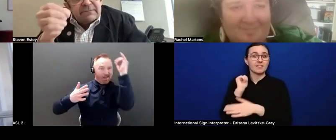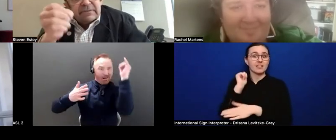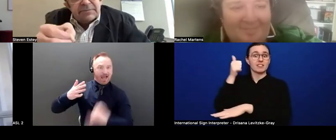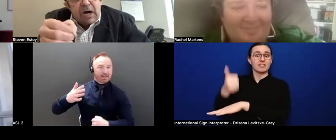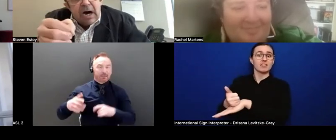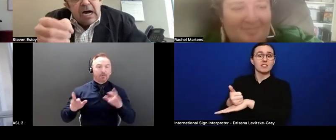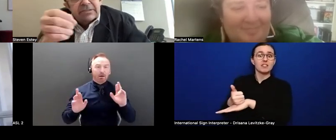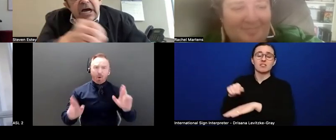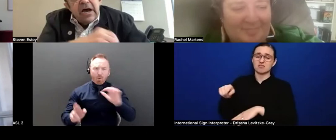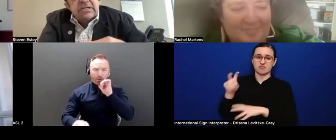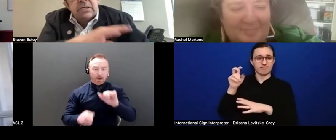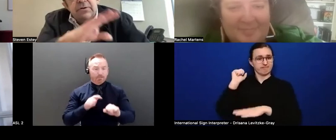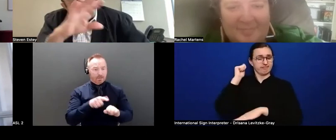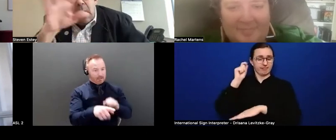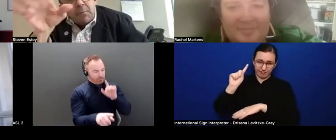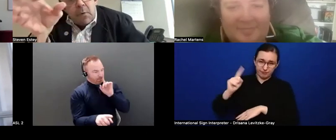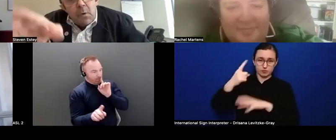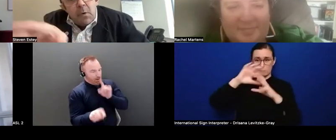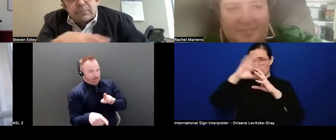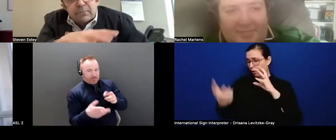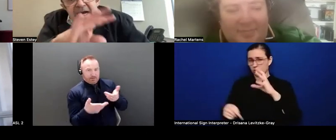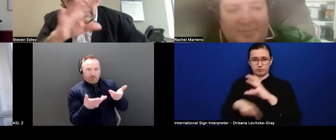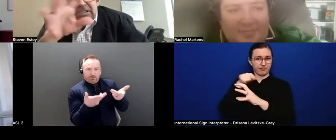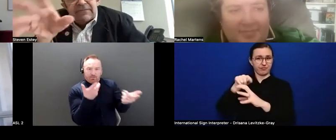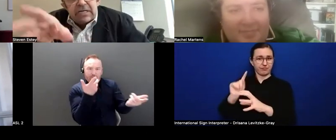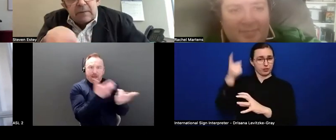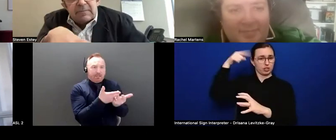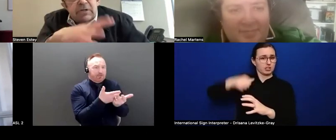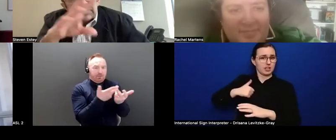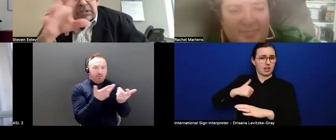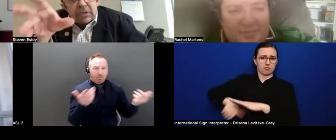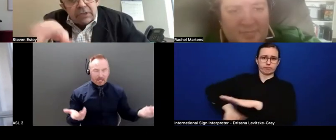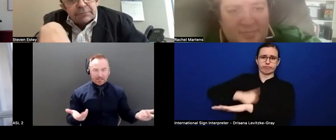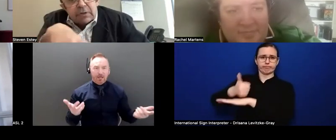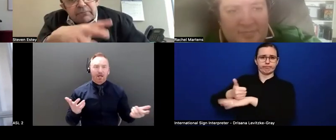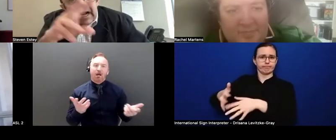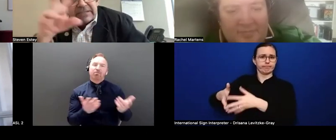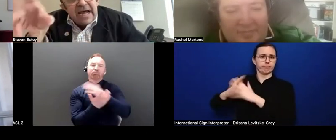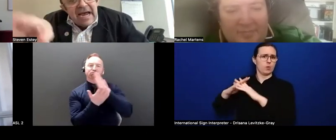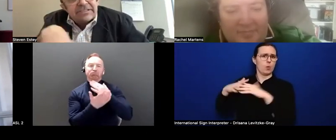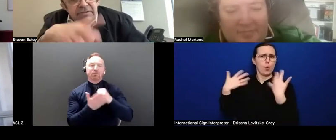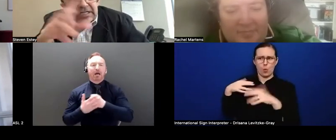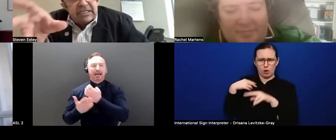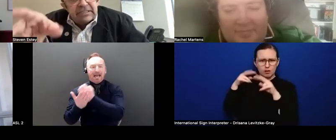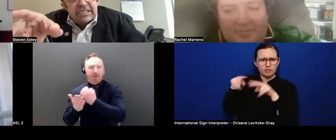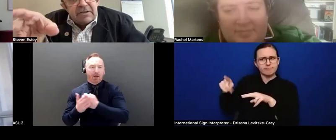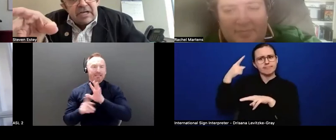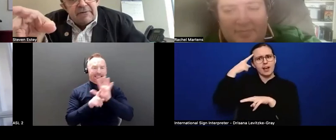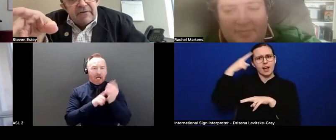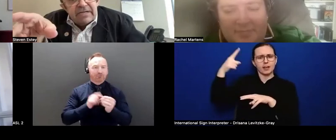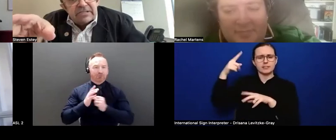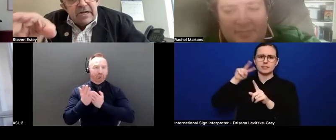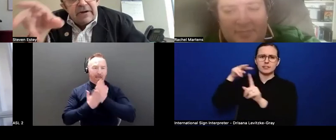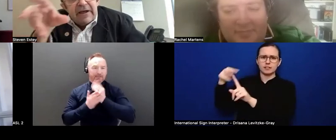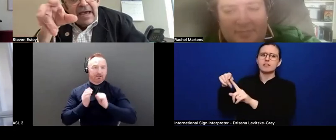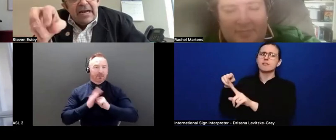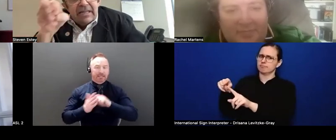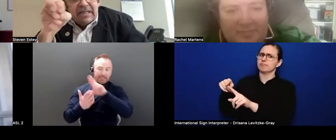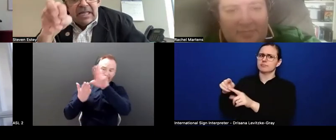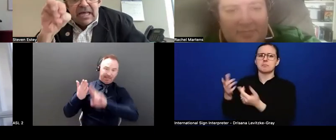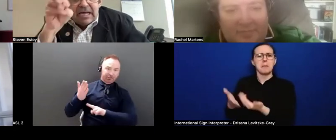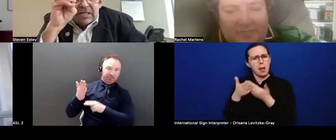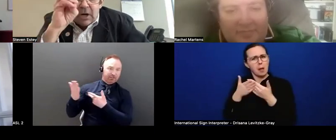really responds to the whole range of economic, social, and cultural rights as articulated in the convention.